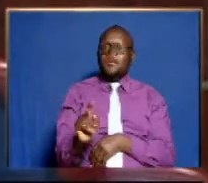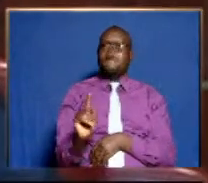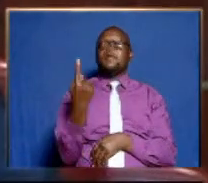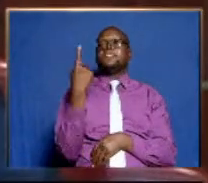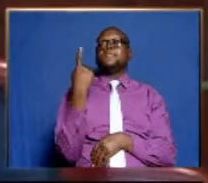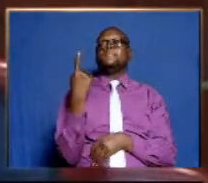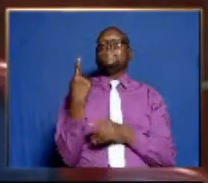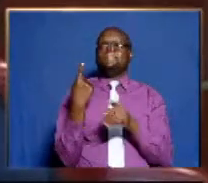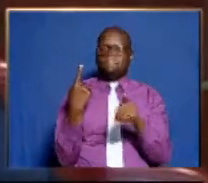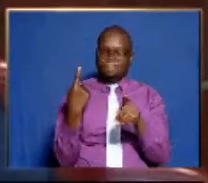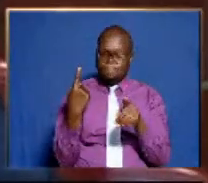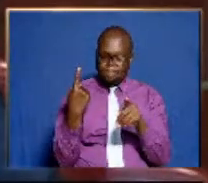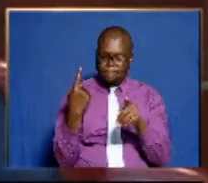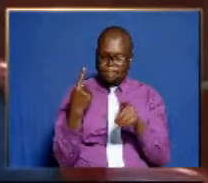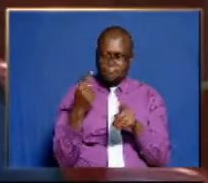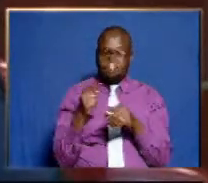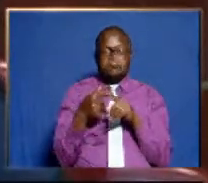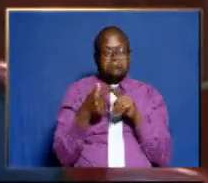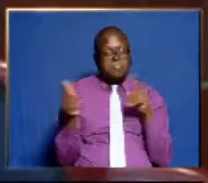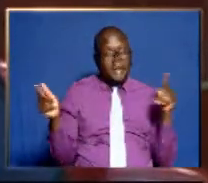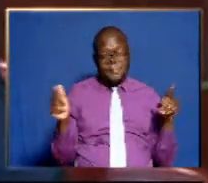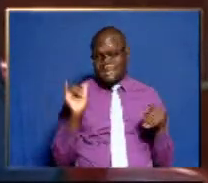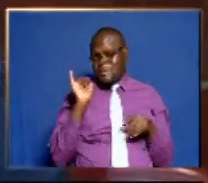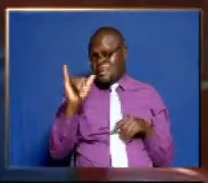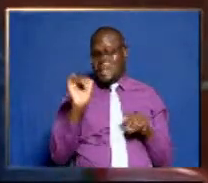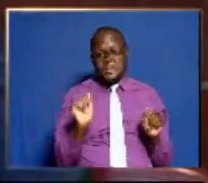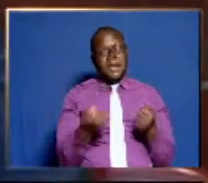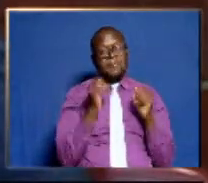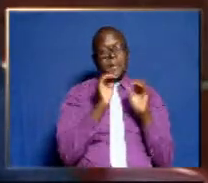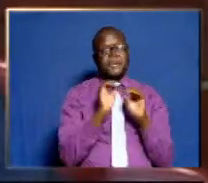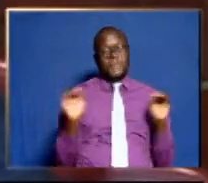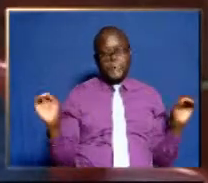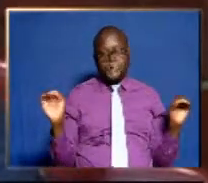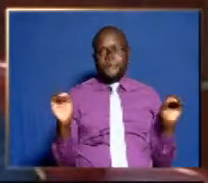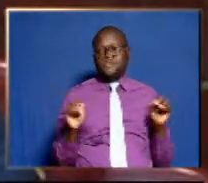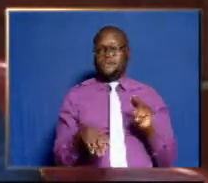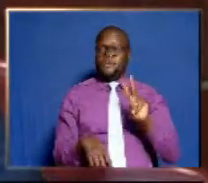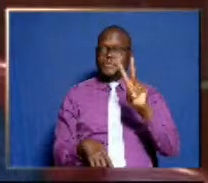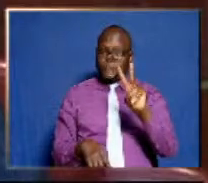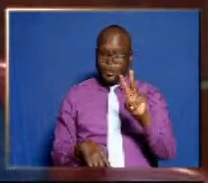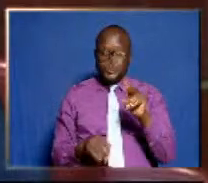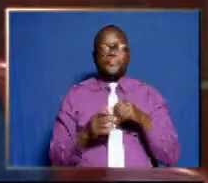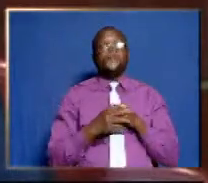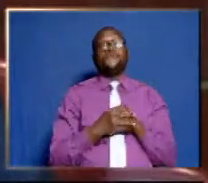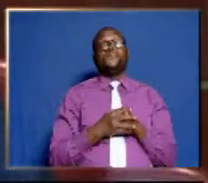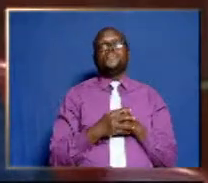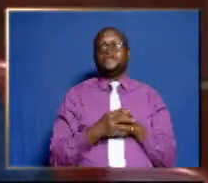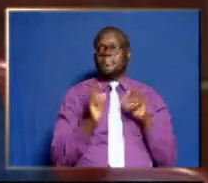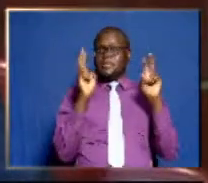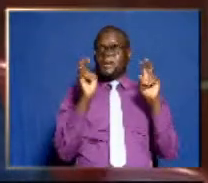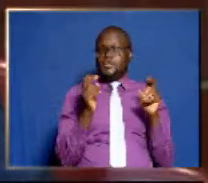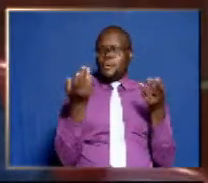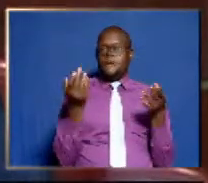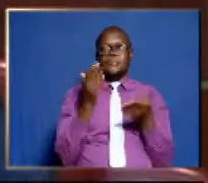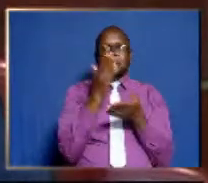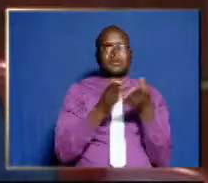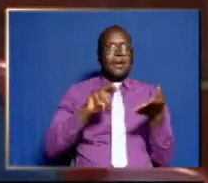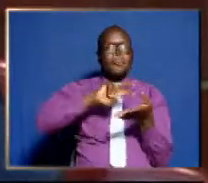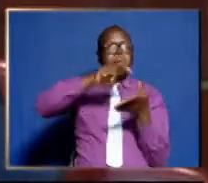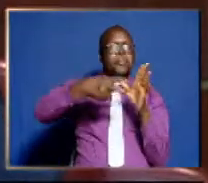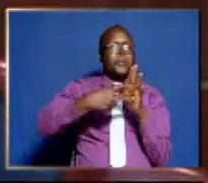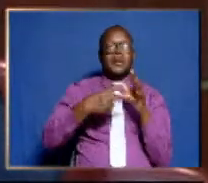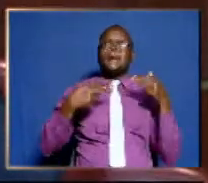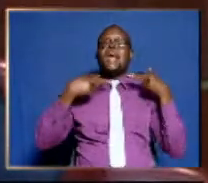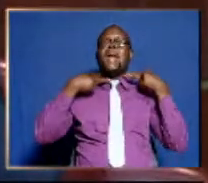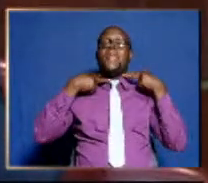times be the first charge. But unfortunately, it's not happening. Honorable Speaker, two, there is the issue of stalled projects. This has